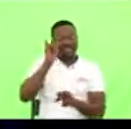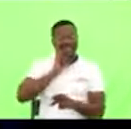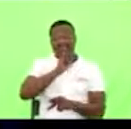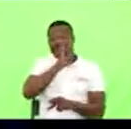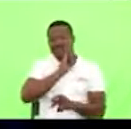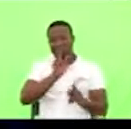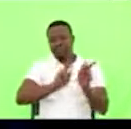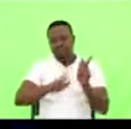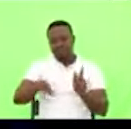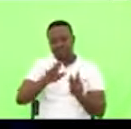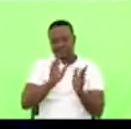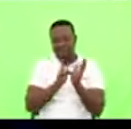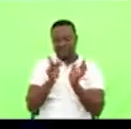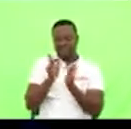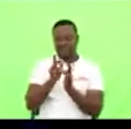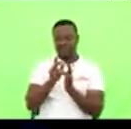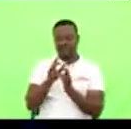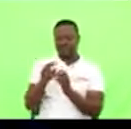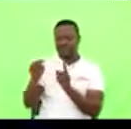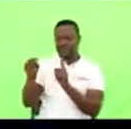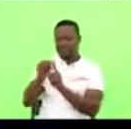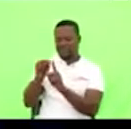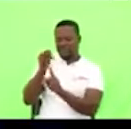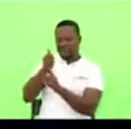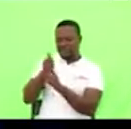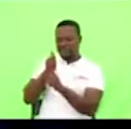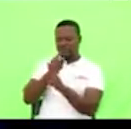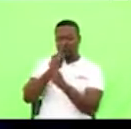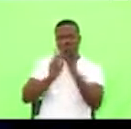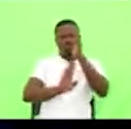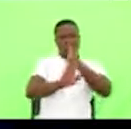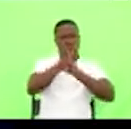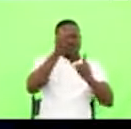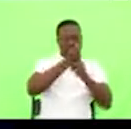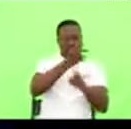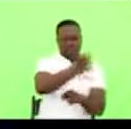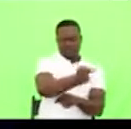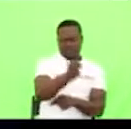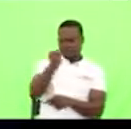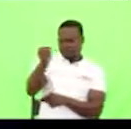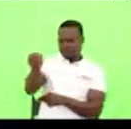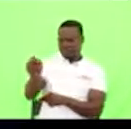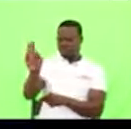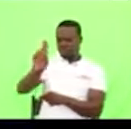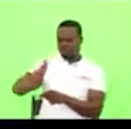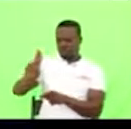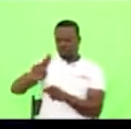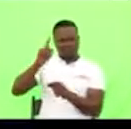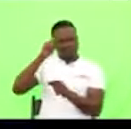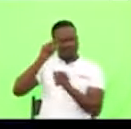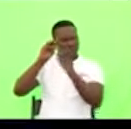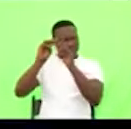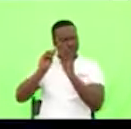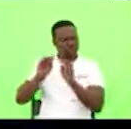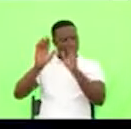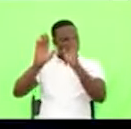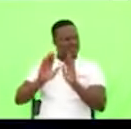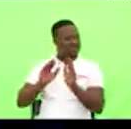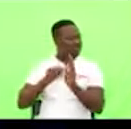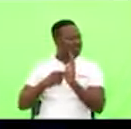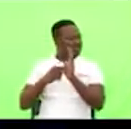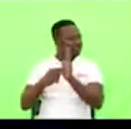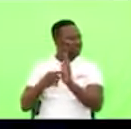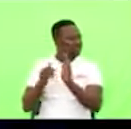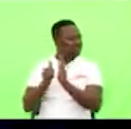of Nazareth was a man accredited by God to you by miracles, wonders, and signs, which